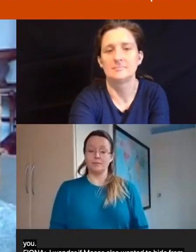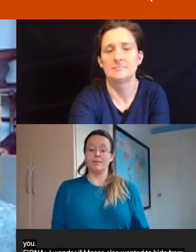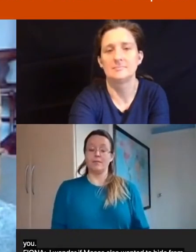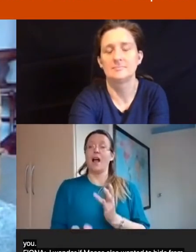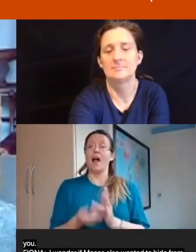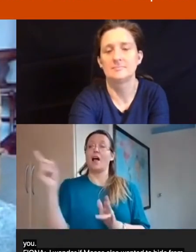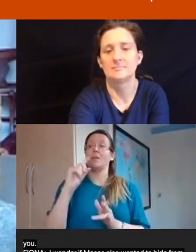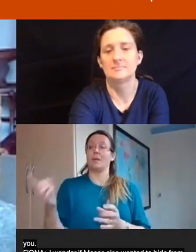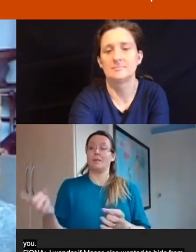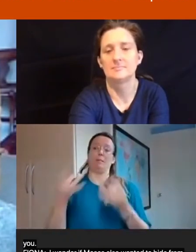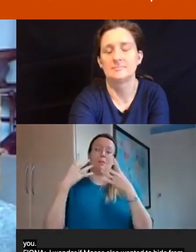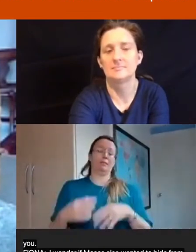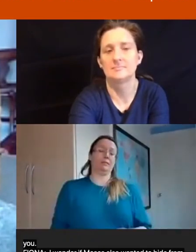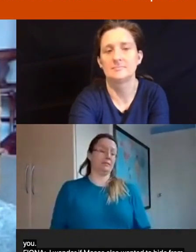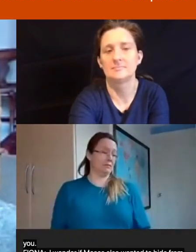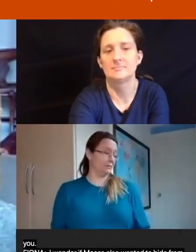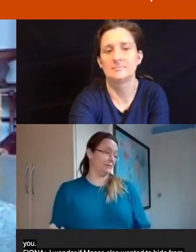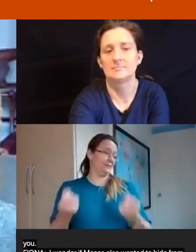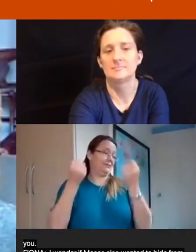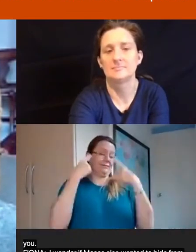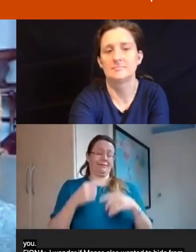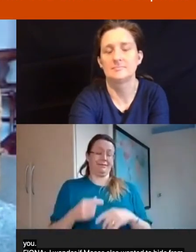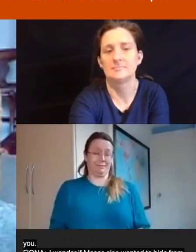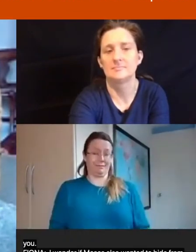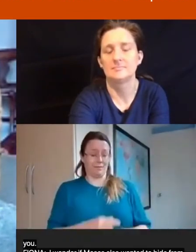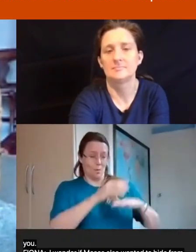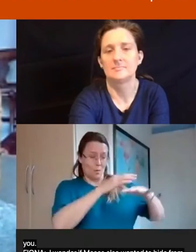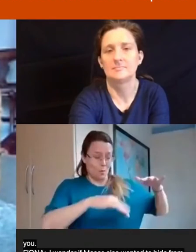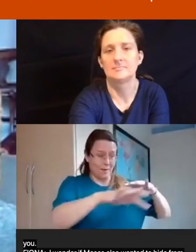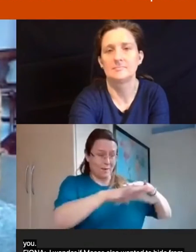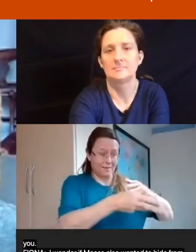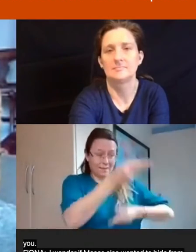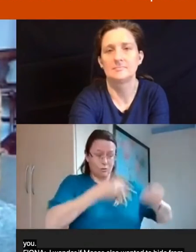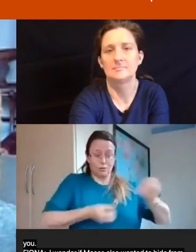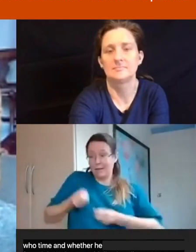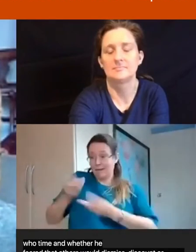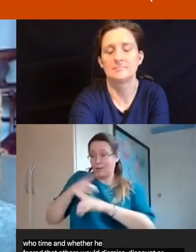dismiss, discount, or disbelieve his story of the wilderness.